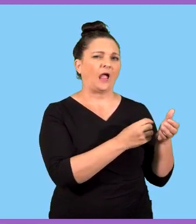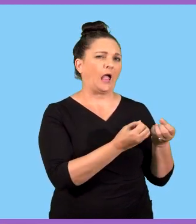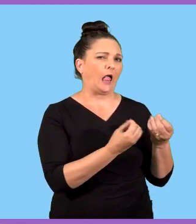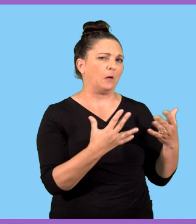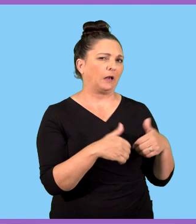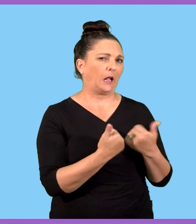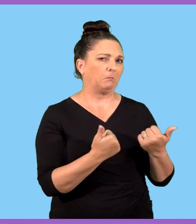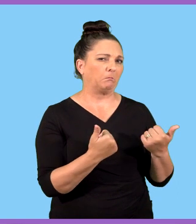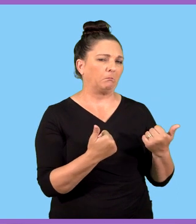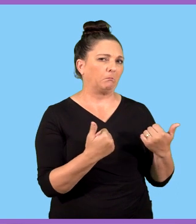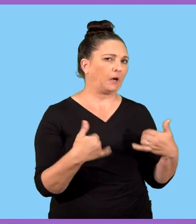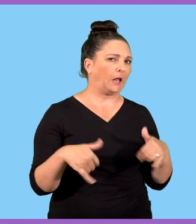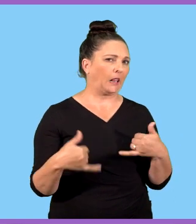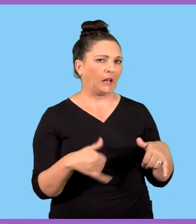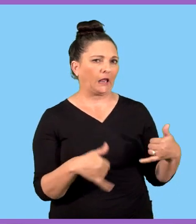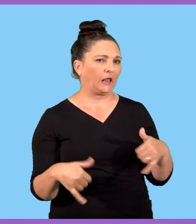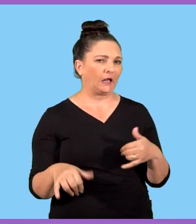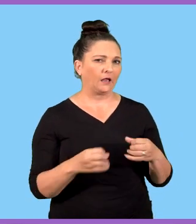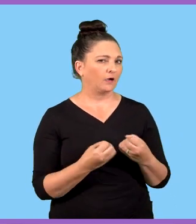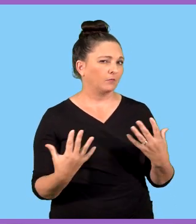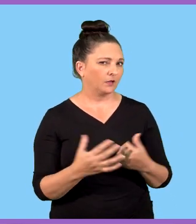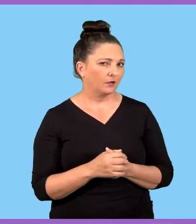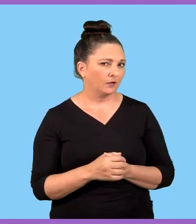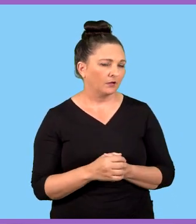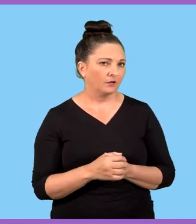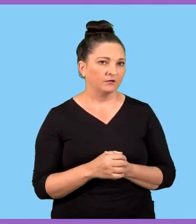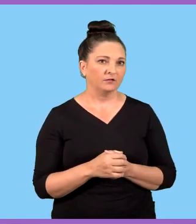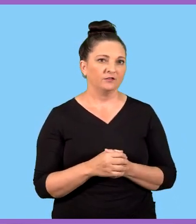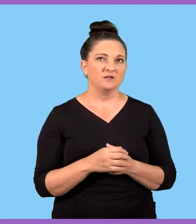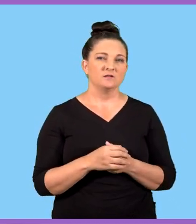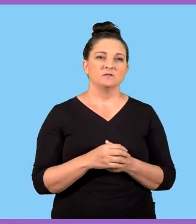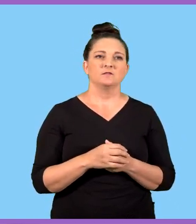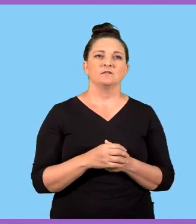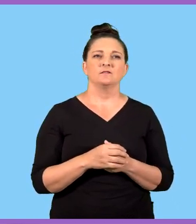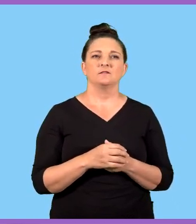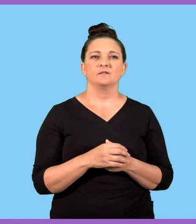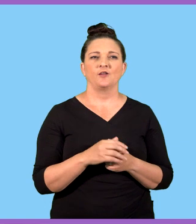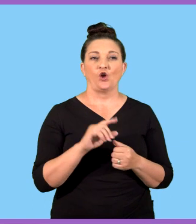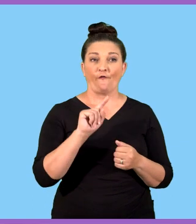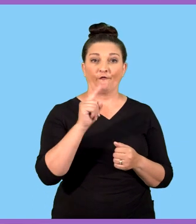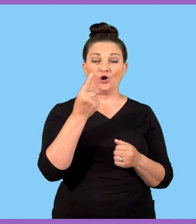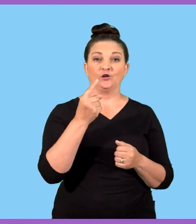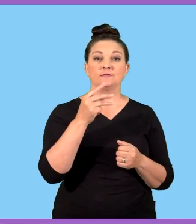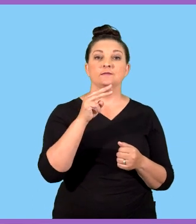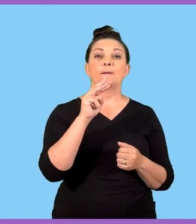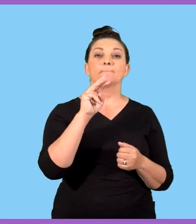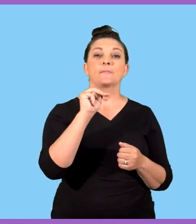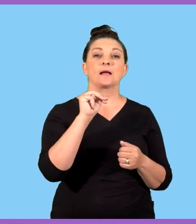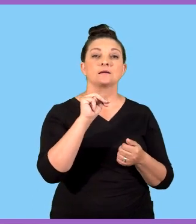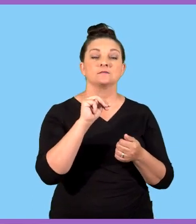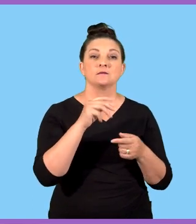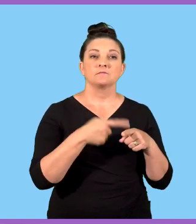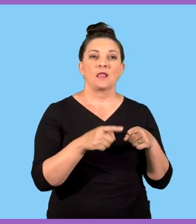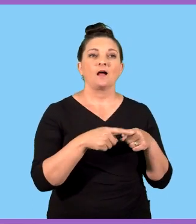How many games did they play? So we're looking for matches played. The very first column right here,